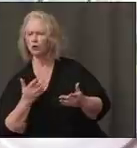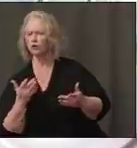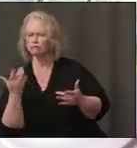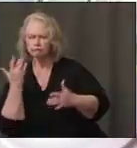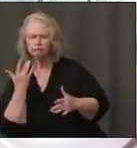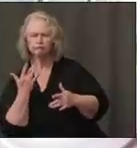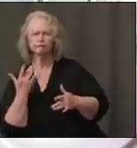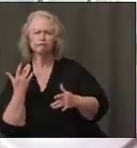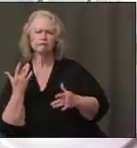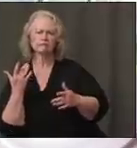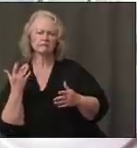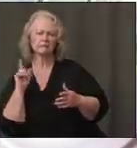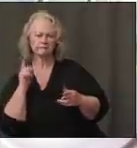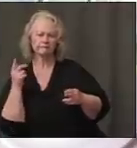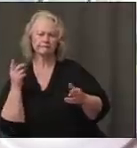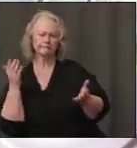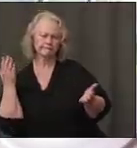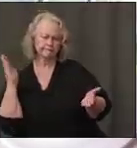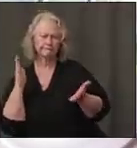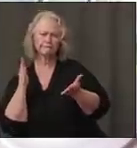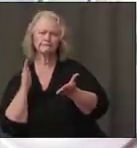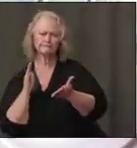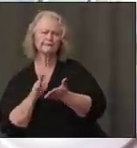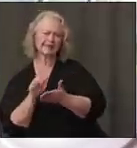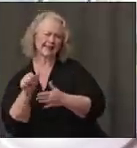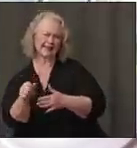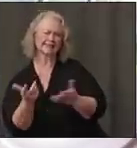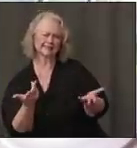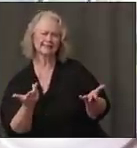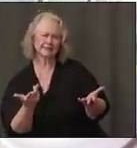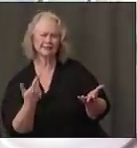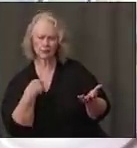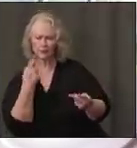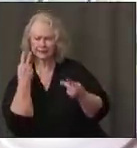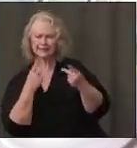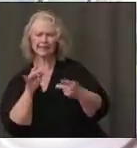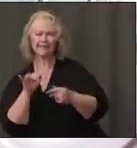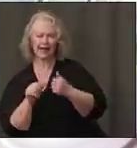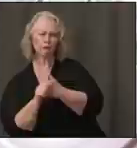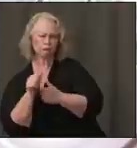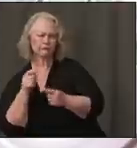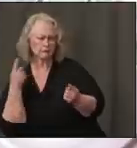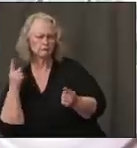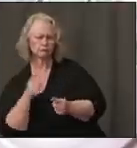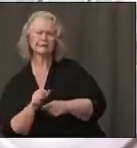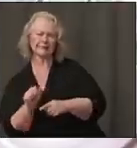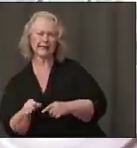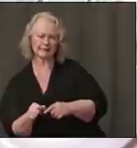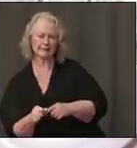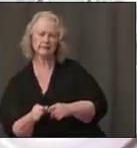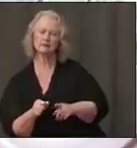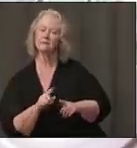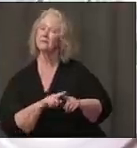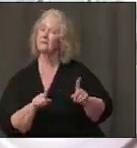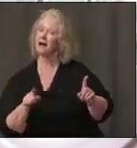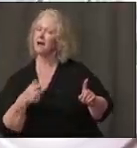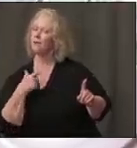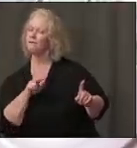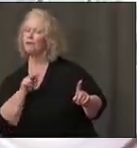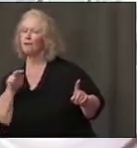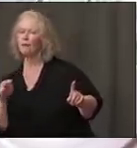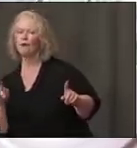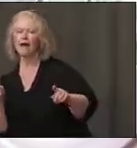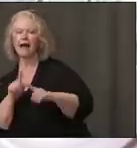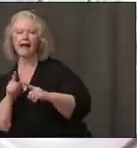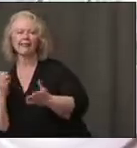increase. And so the risk will be reduced when we reopen for every day that we wait. We have to balance that against the economic impact